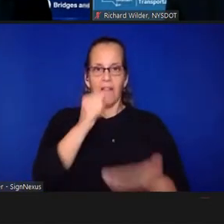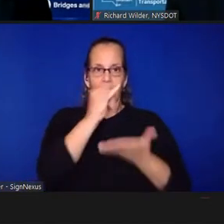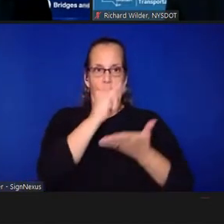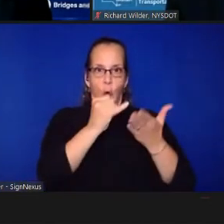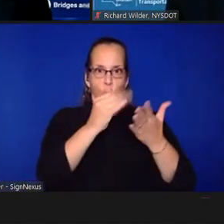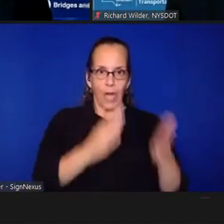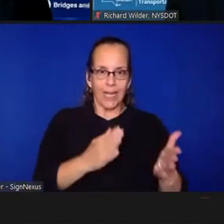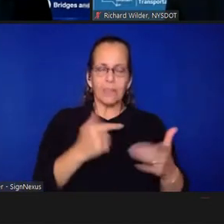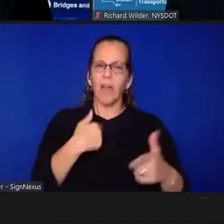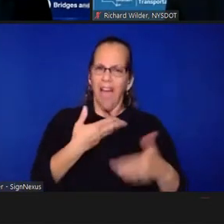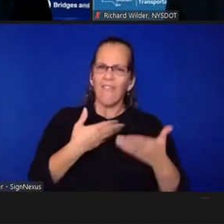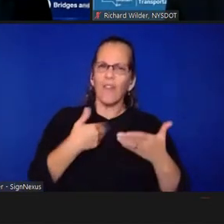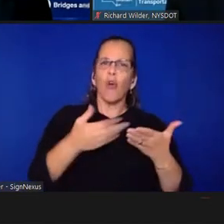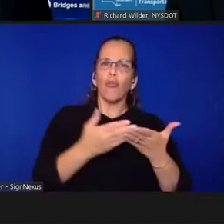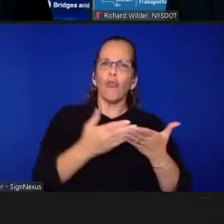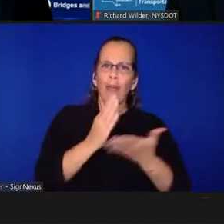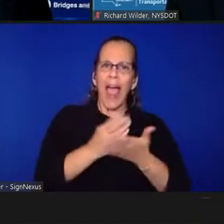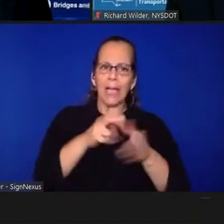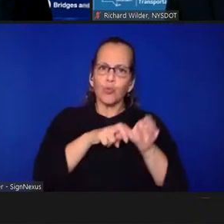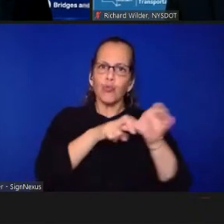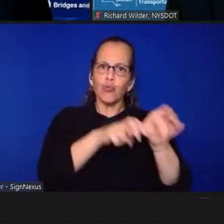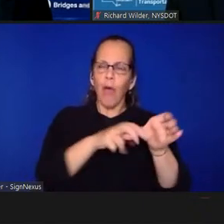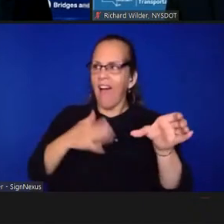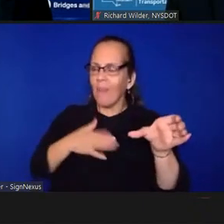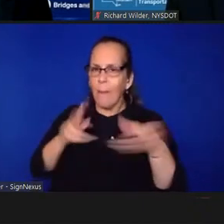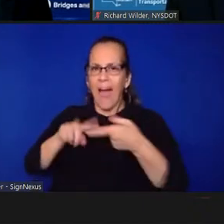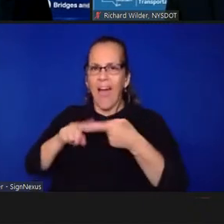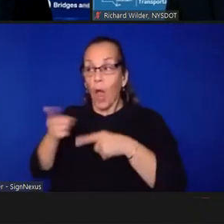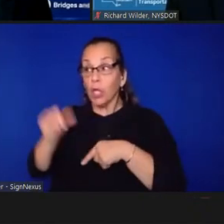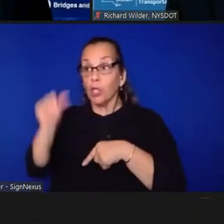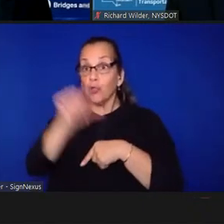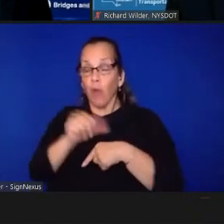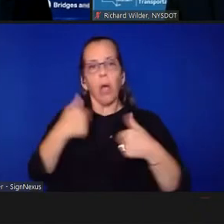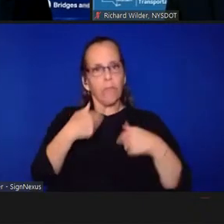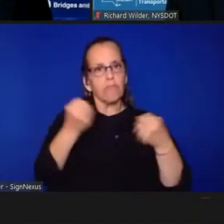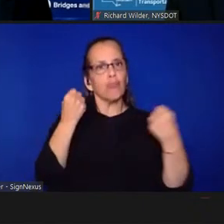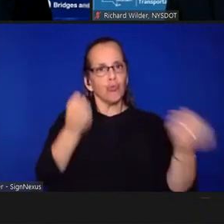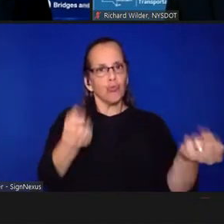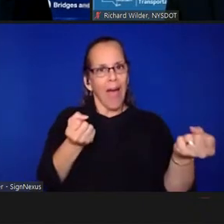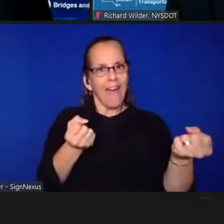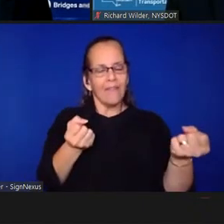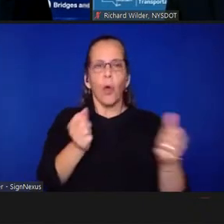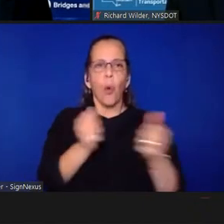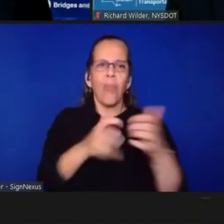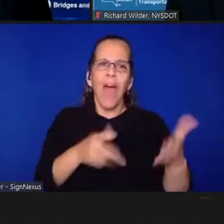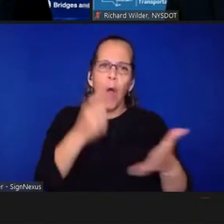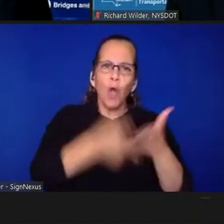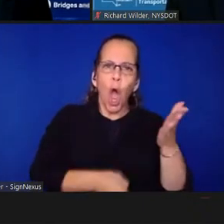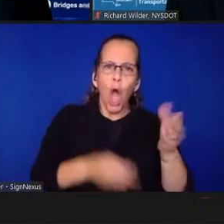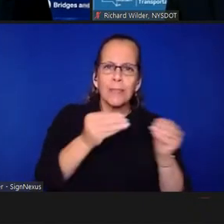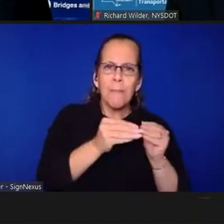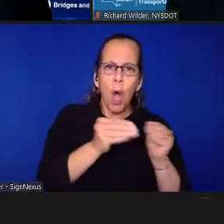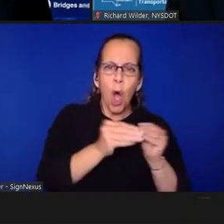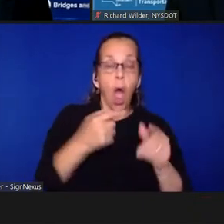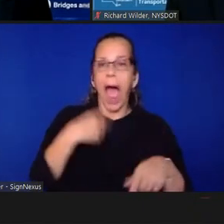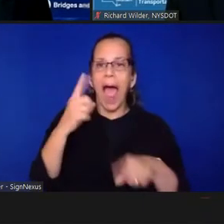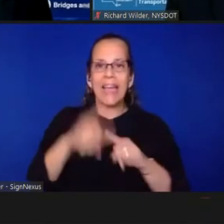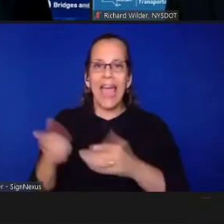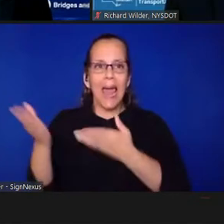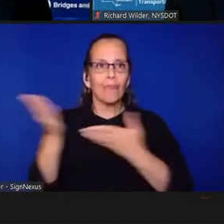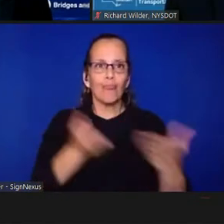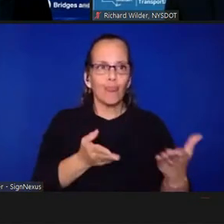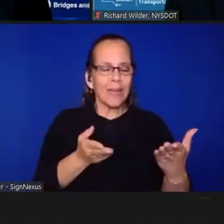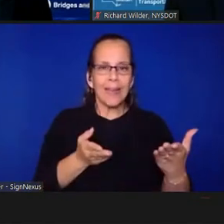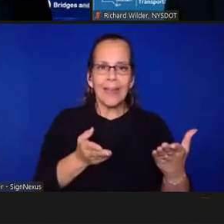friends home without it costing them 400 total in three separate cabs I can't take my tools on the train as a carpenter